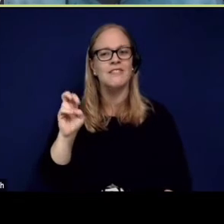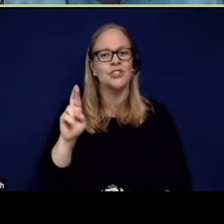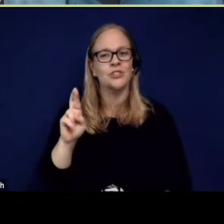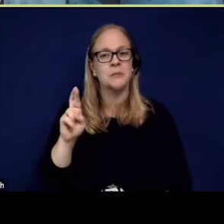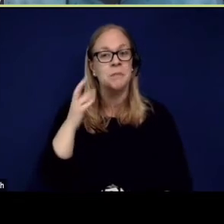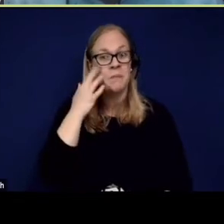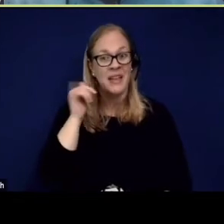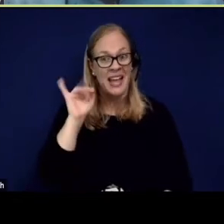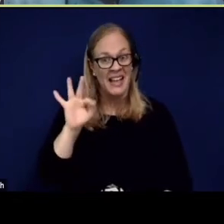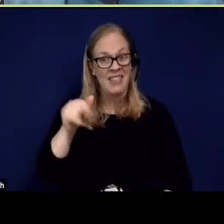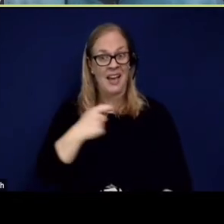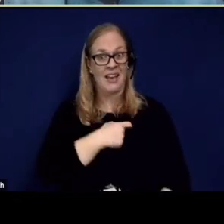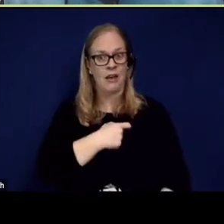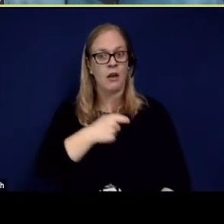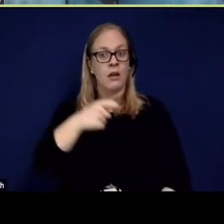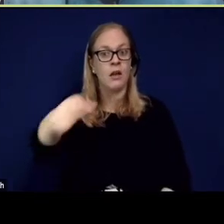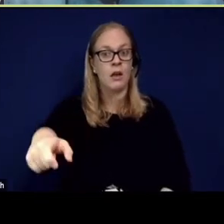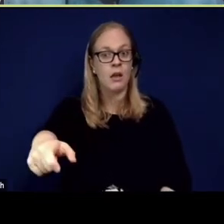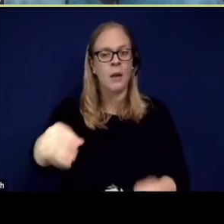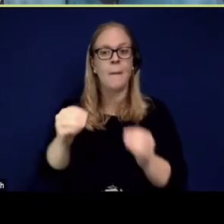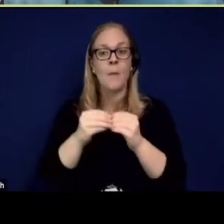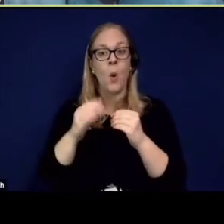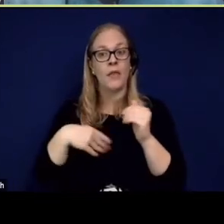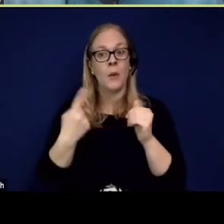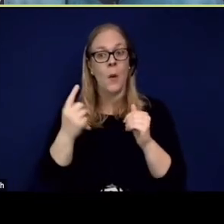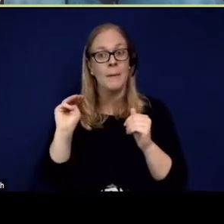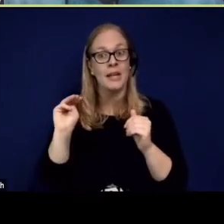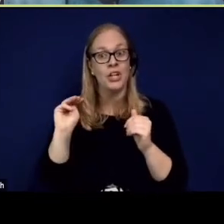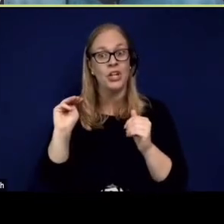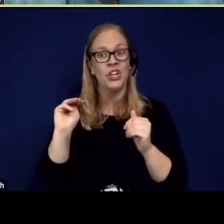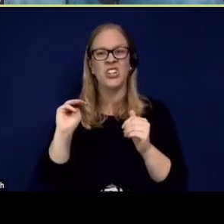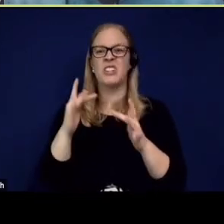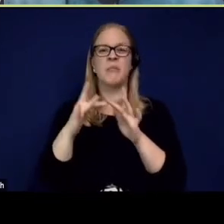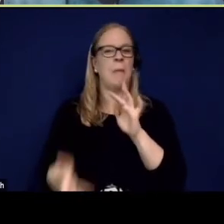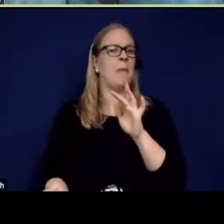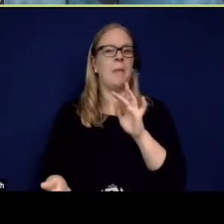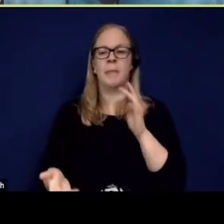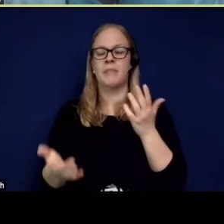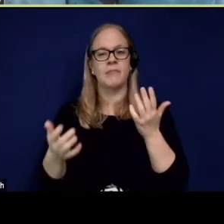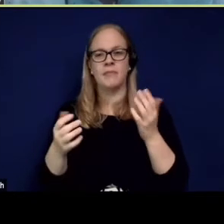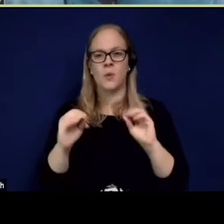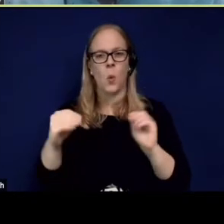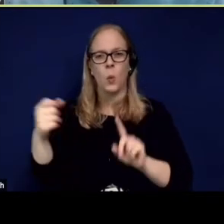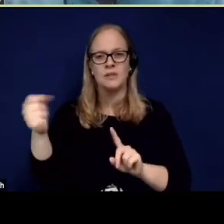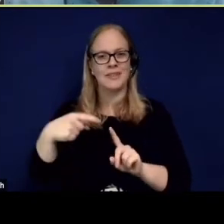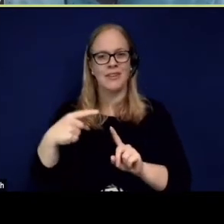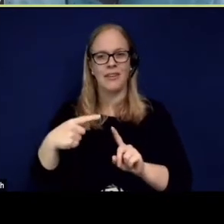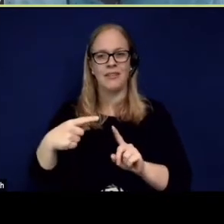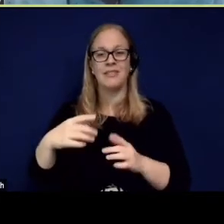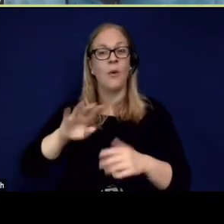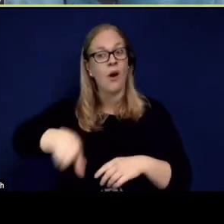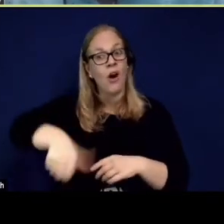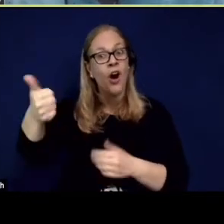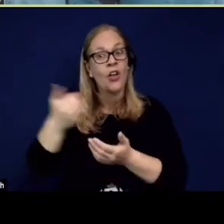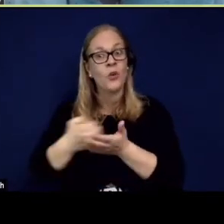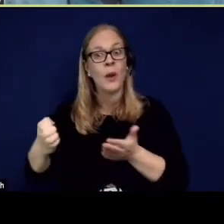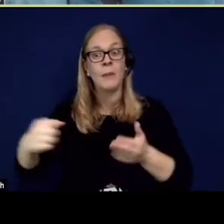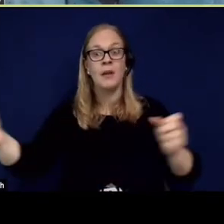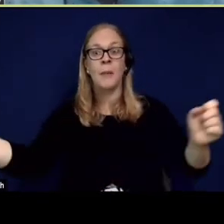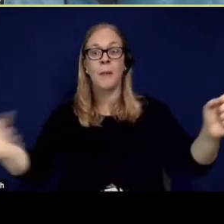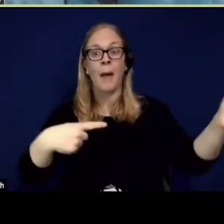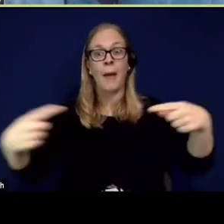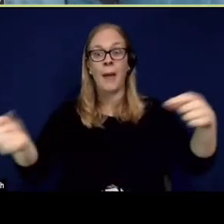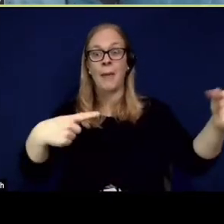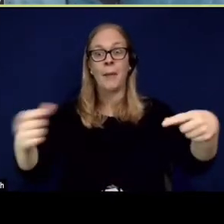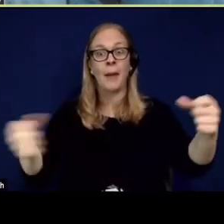you, you no longer could pick up the signal that was being sent to it from other devices, like a